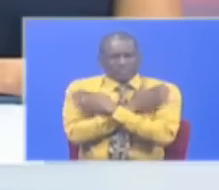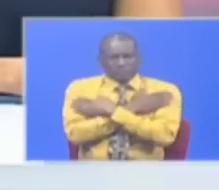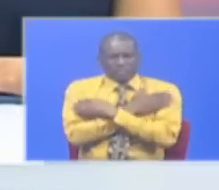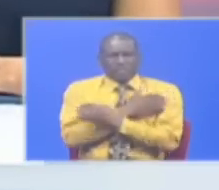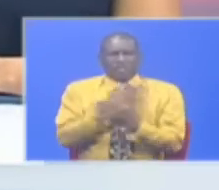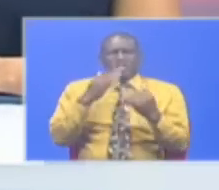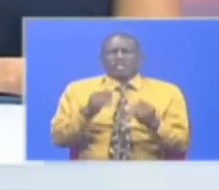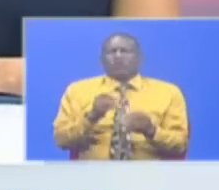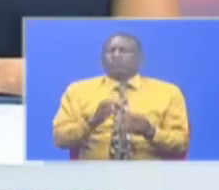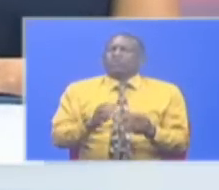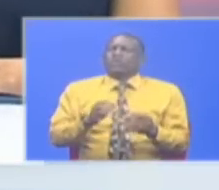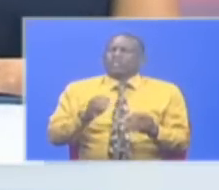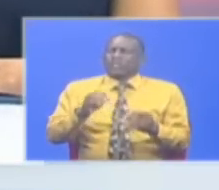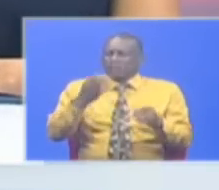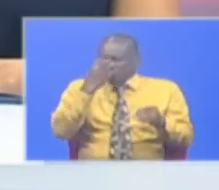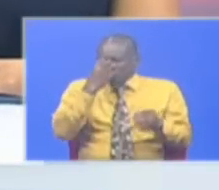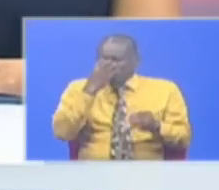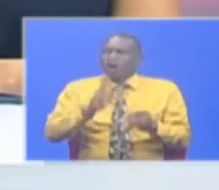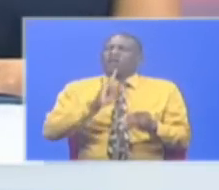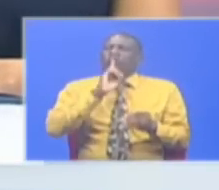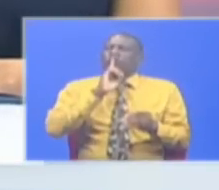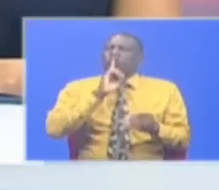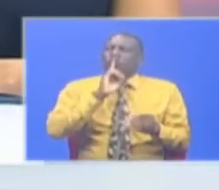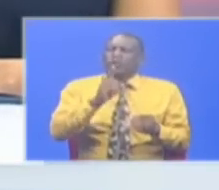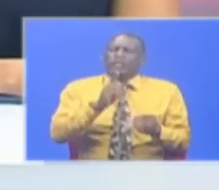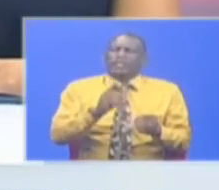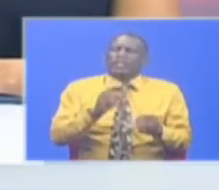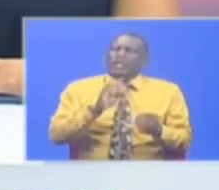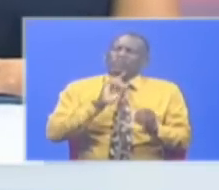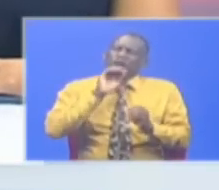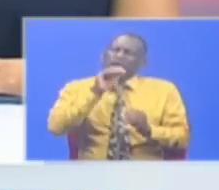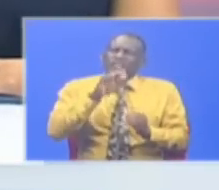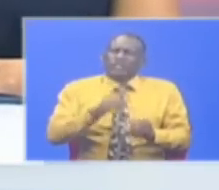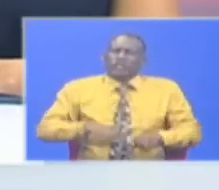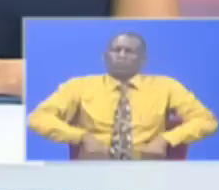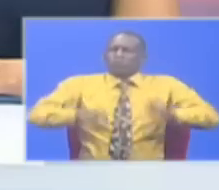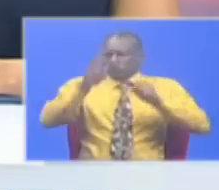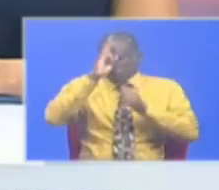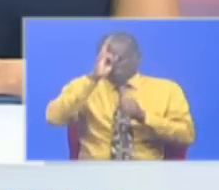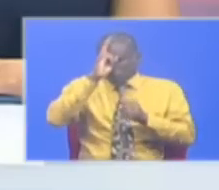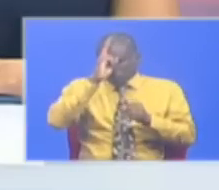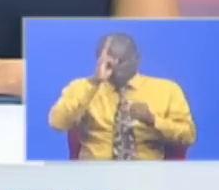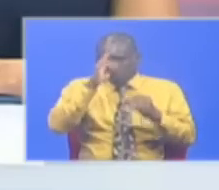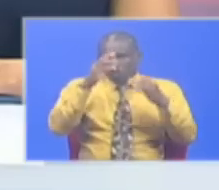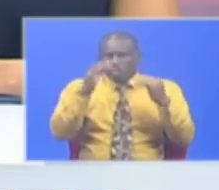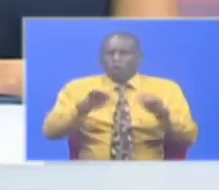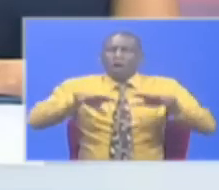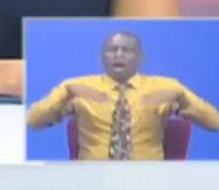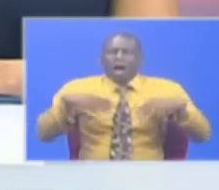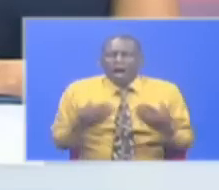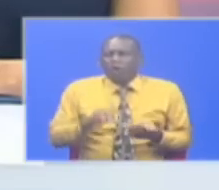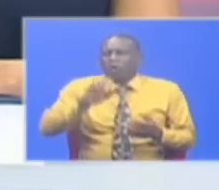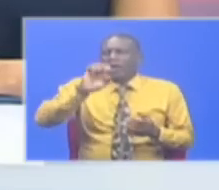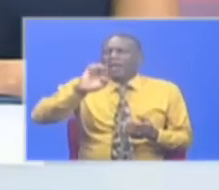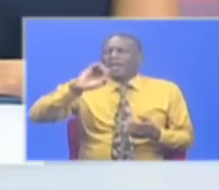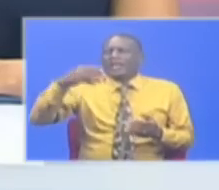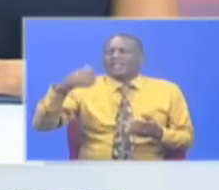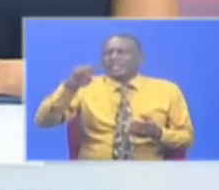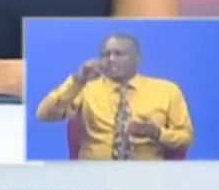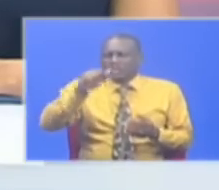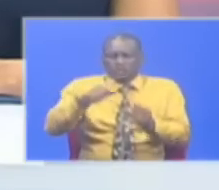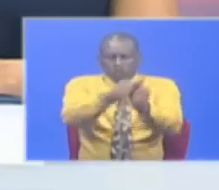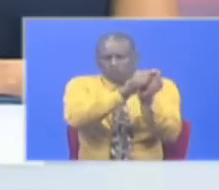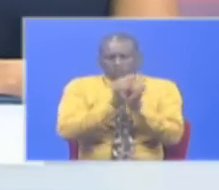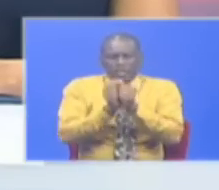Inspector General of Police demanding to know how the man he described as Mr. Echesa, accompanied by foreigners, accessed